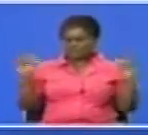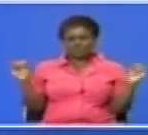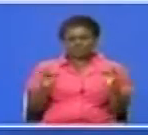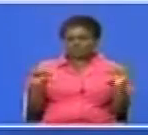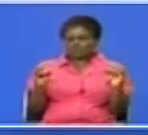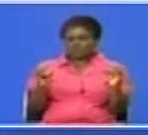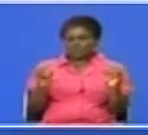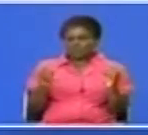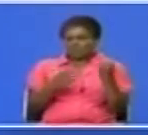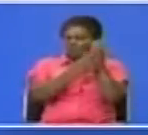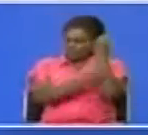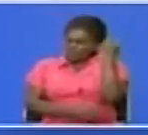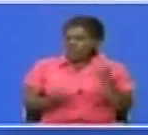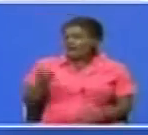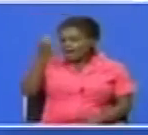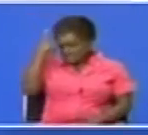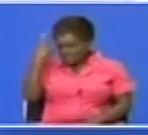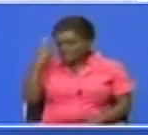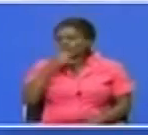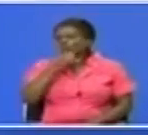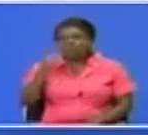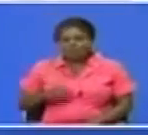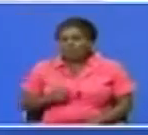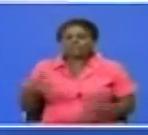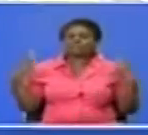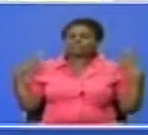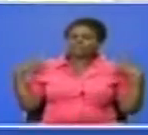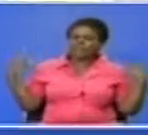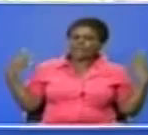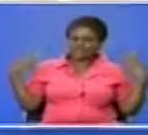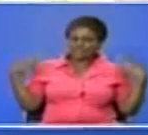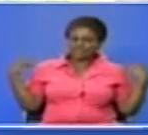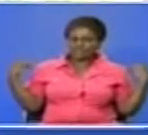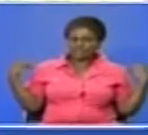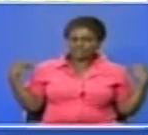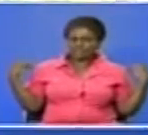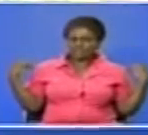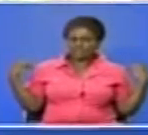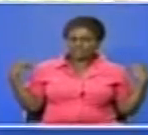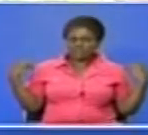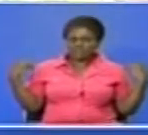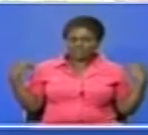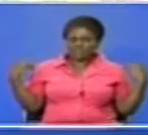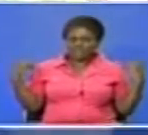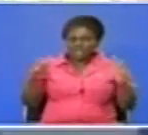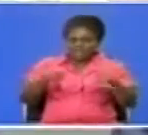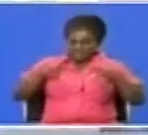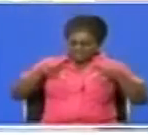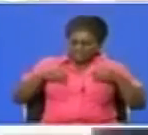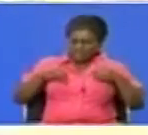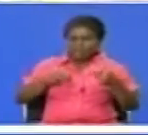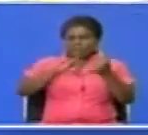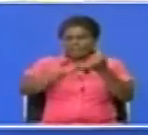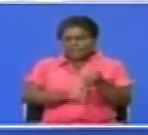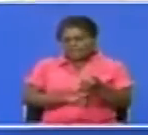What reveals a poor understanding of an old age practice. And talk to Marakwet men to accept and marry